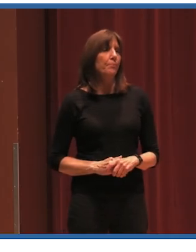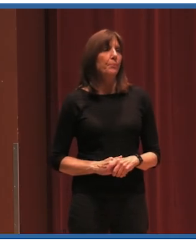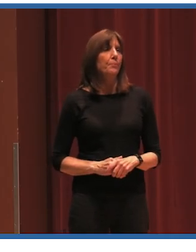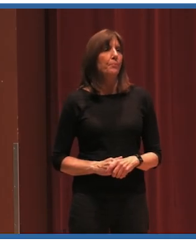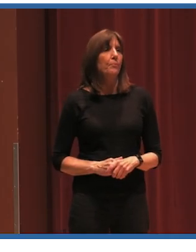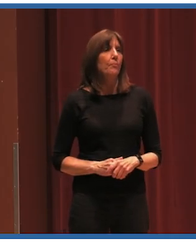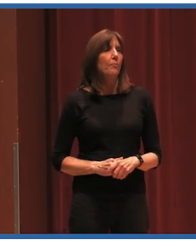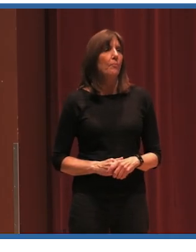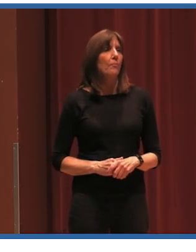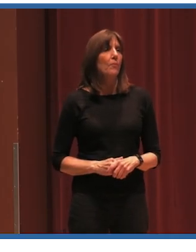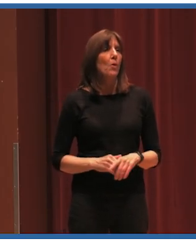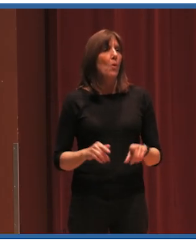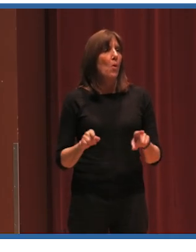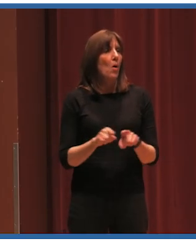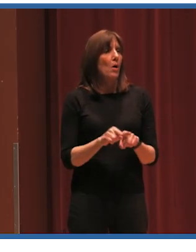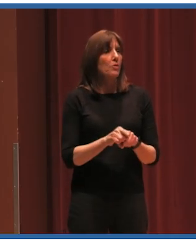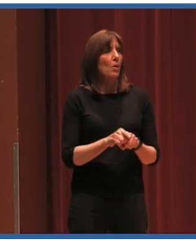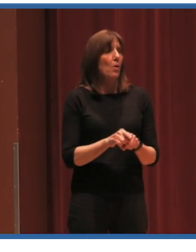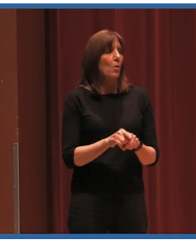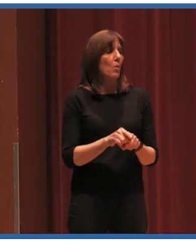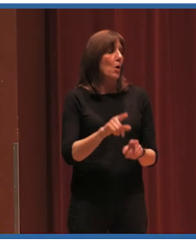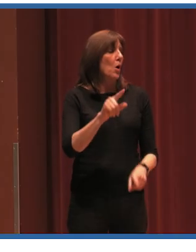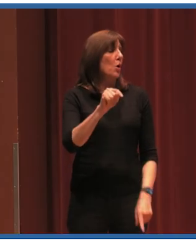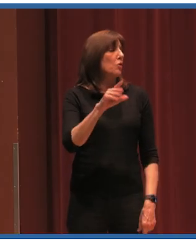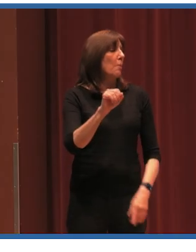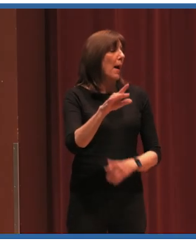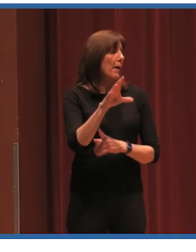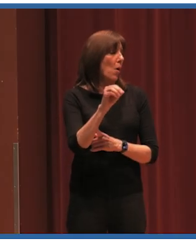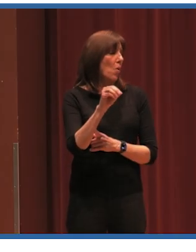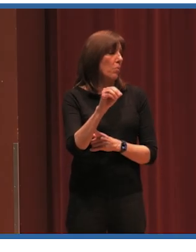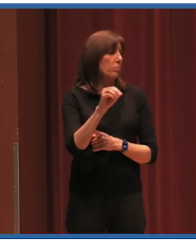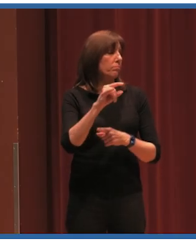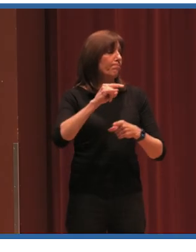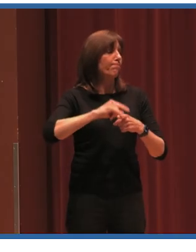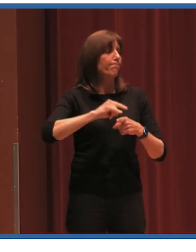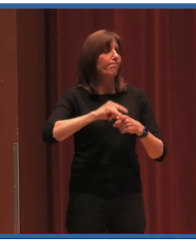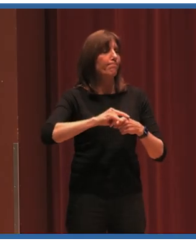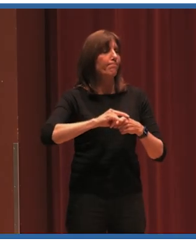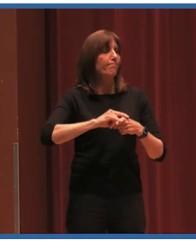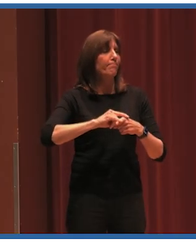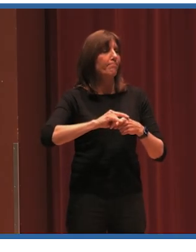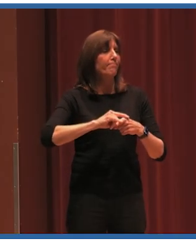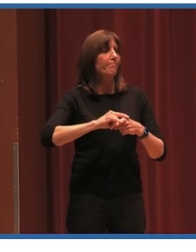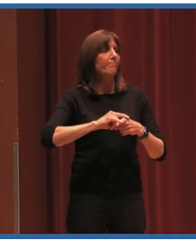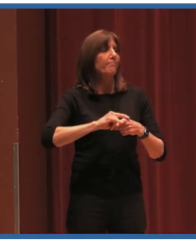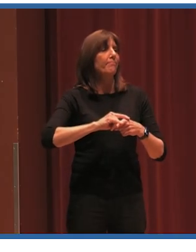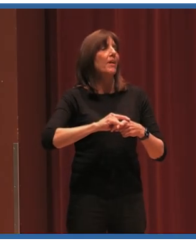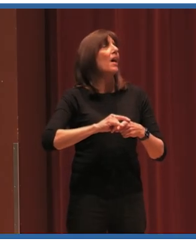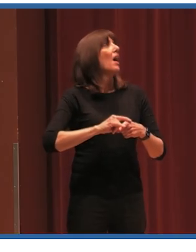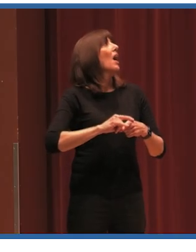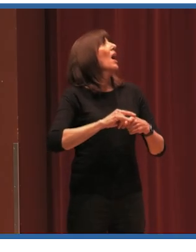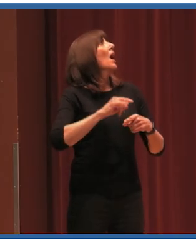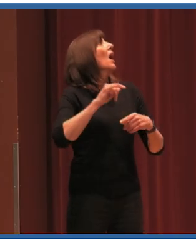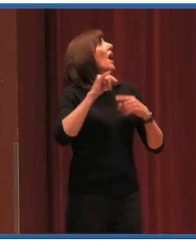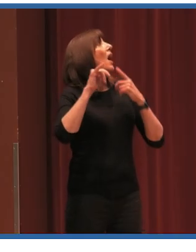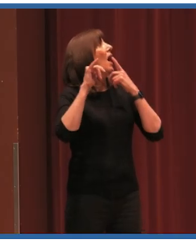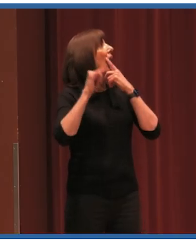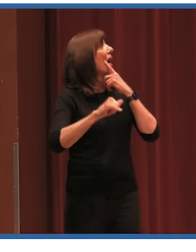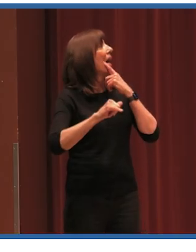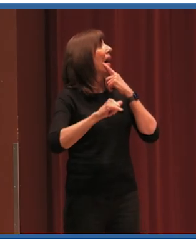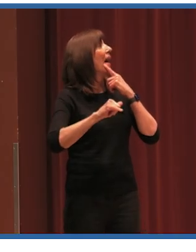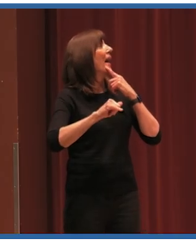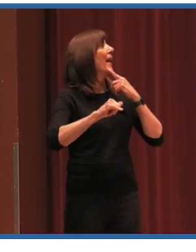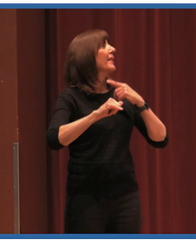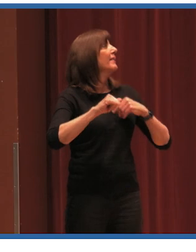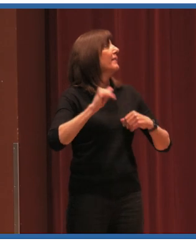Okay, a note about the tobacco tax. After the last tobacco tax was passed, way back in 2007,